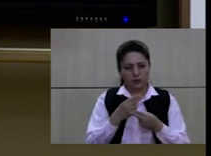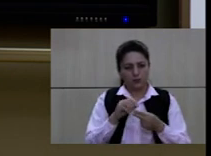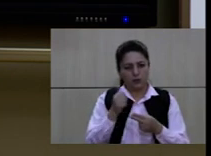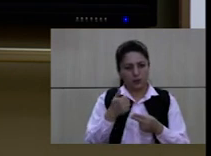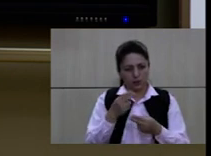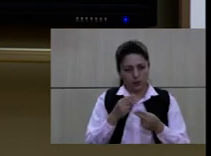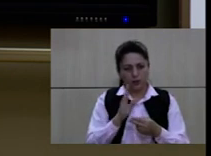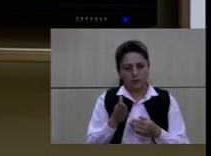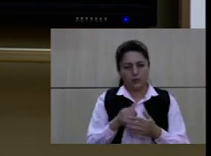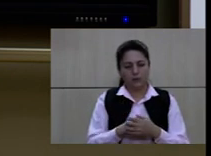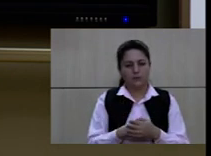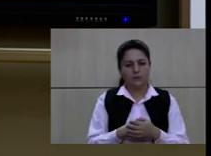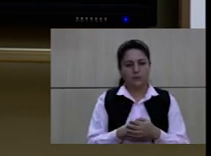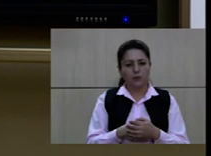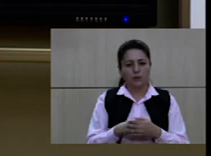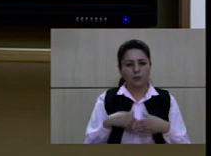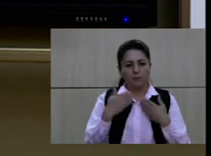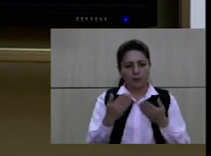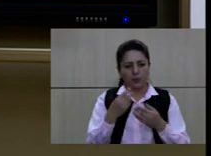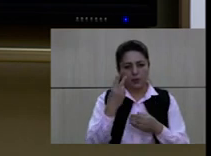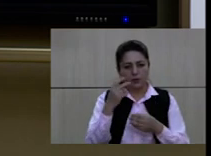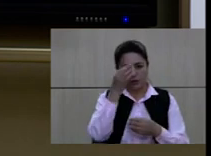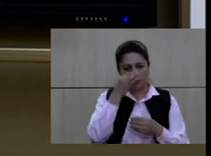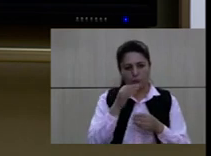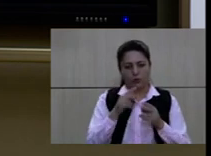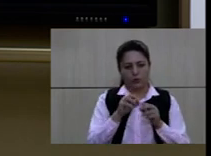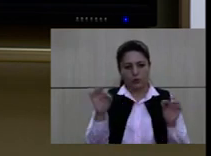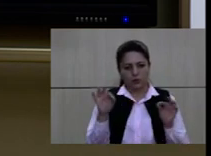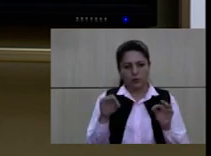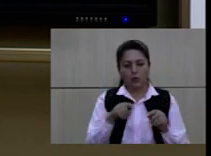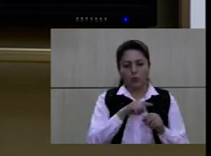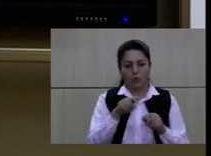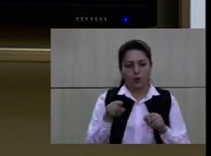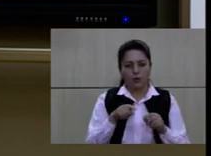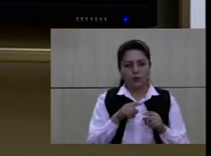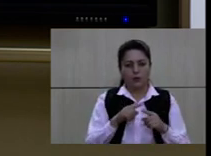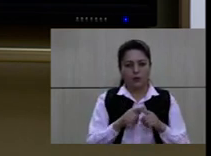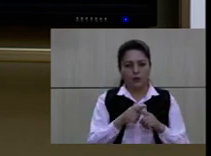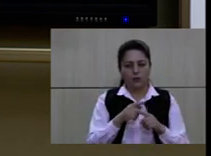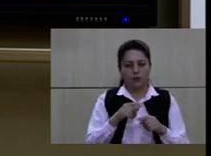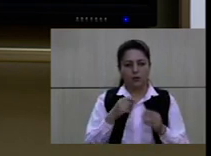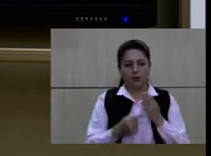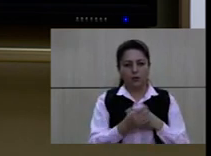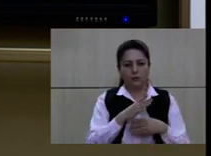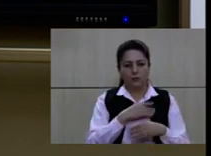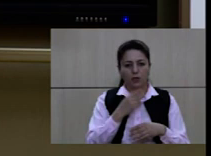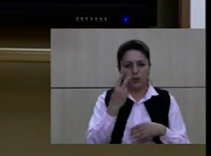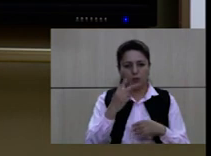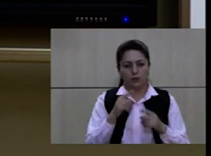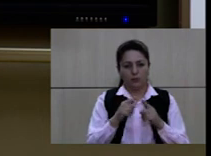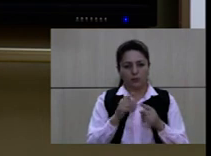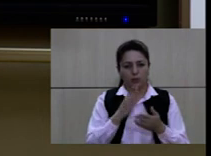olamiz. Mana ikki to'g'ri chiziq va ularni kesishidan hosil bo'lgan ikkita